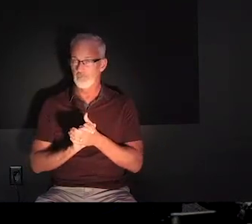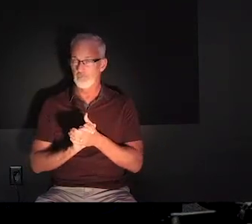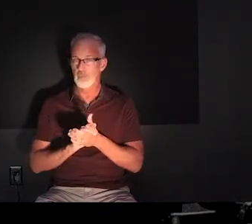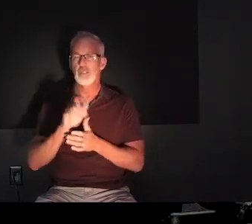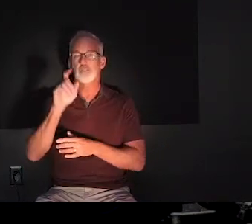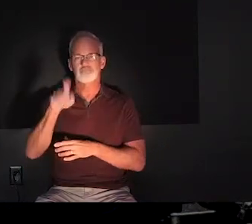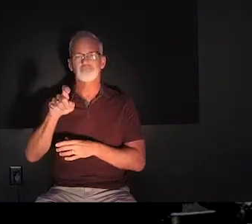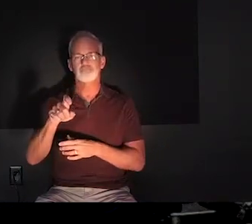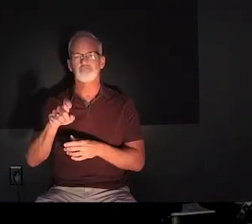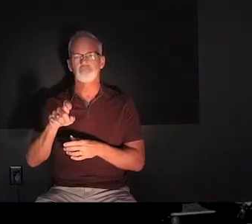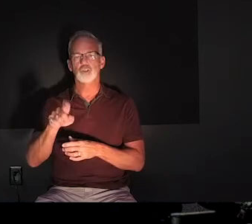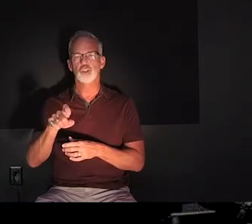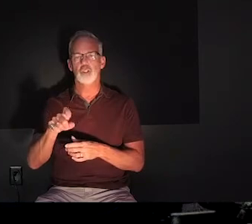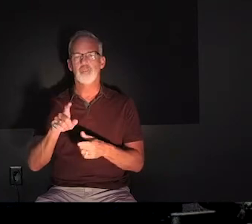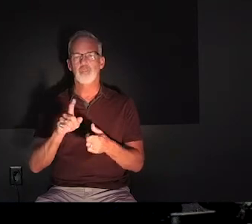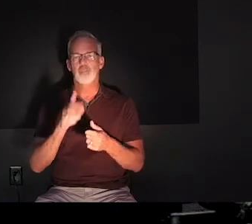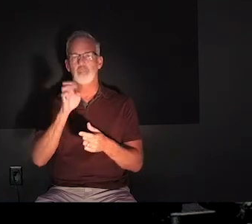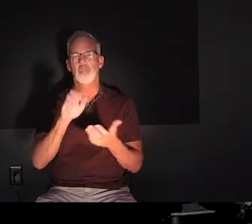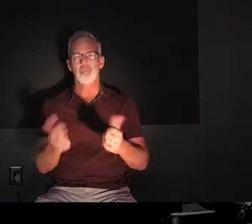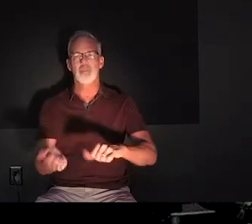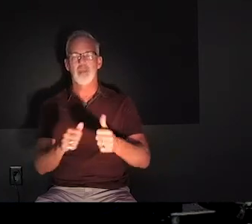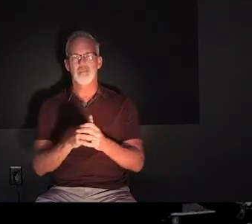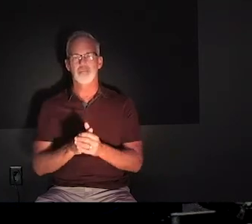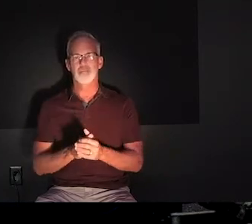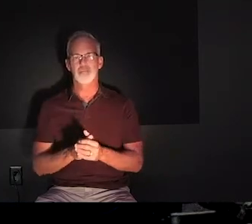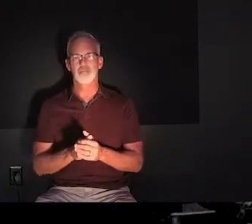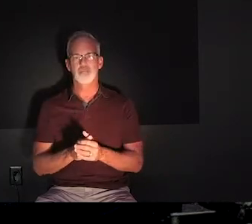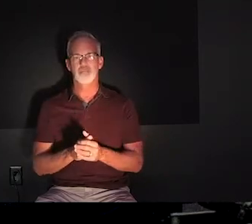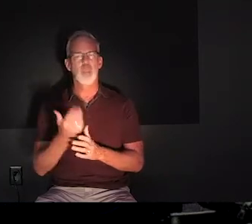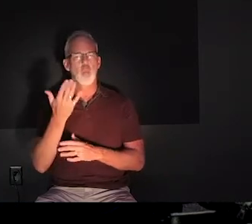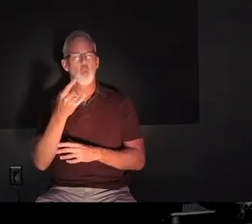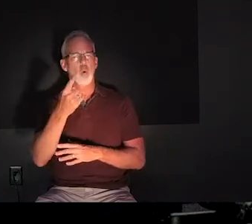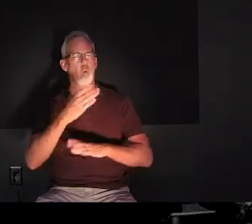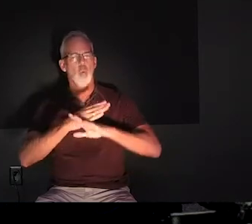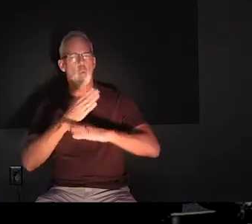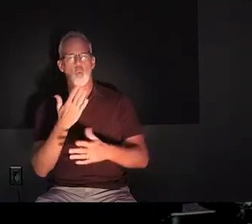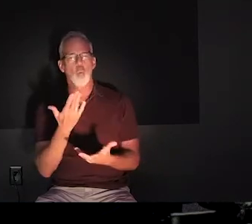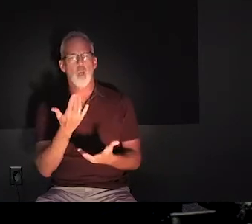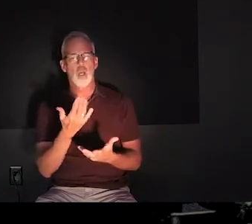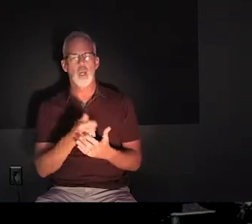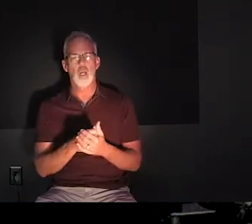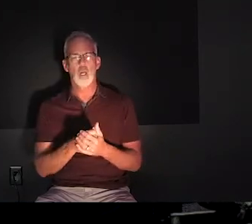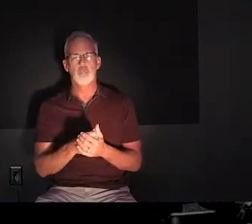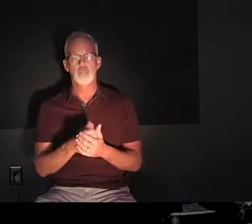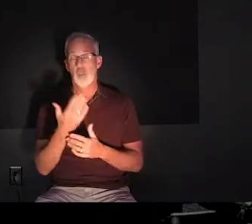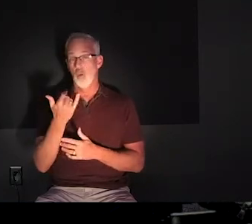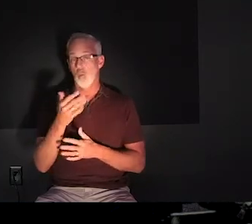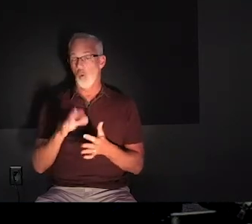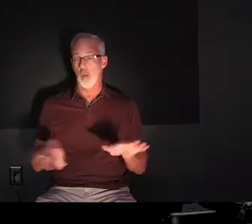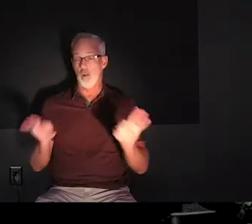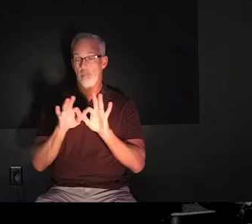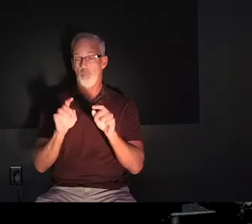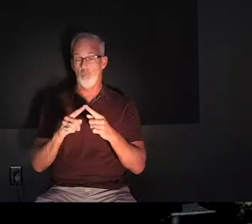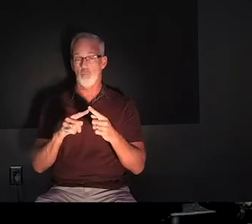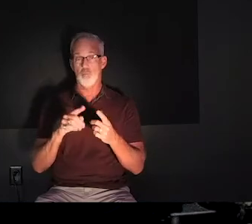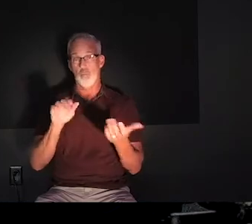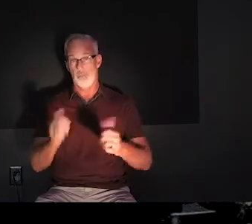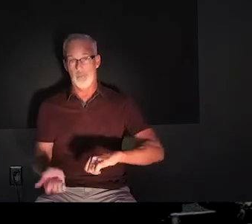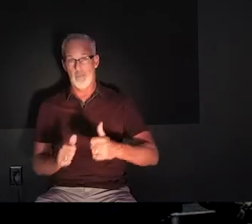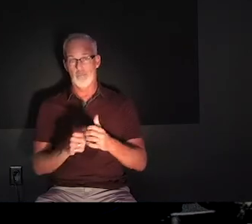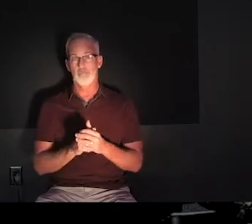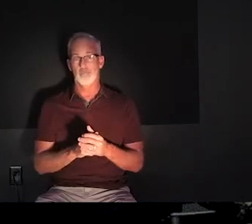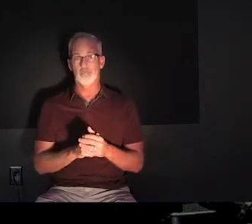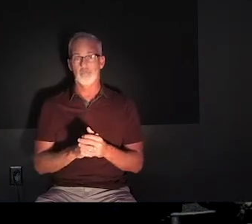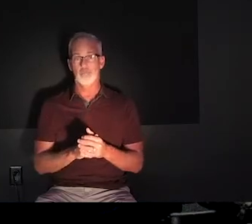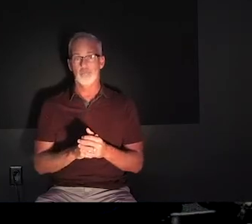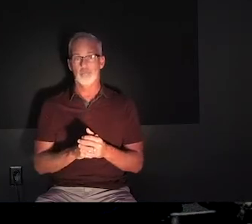be baptized. The question is, why are we to be baptized? Right next to verse 38,